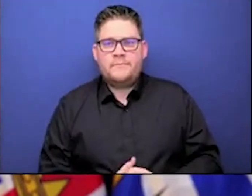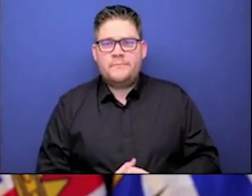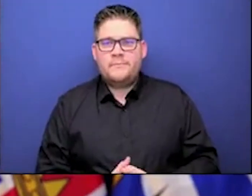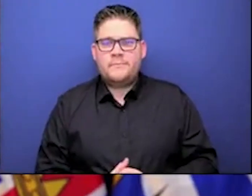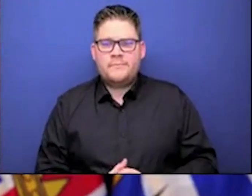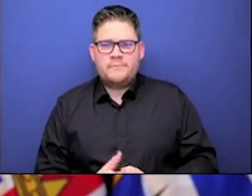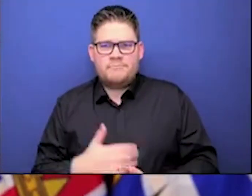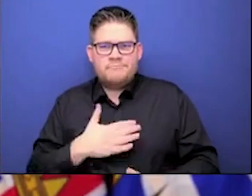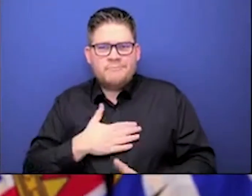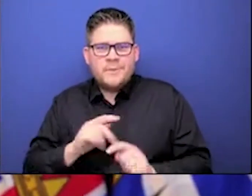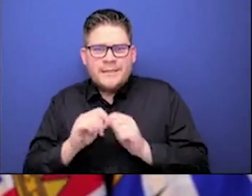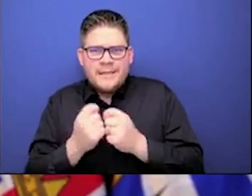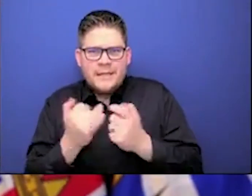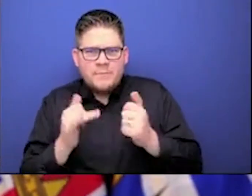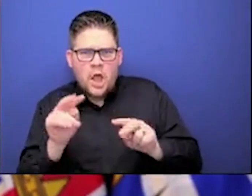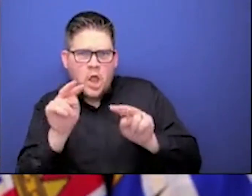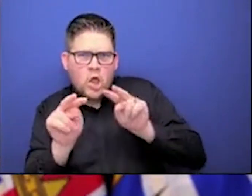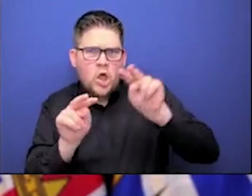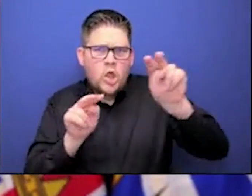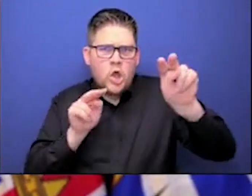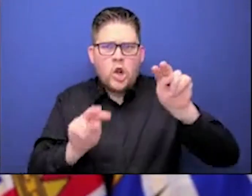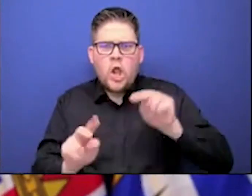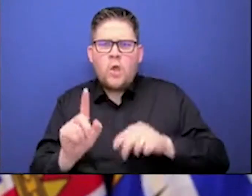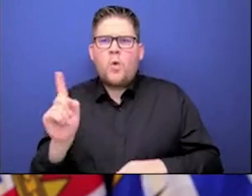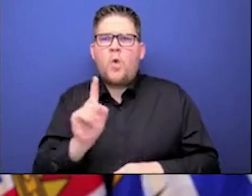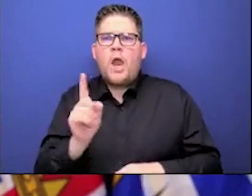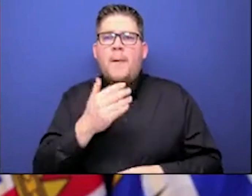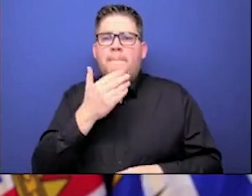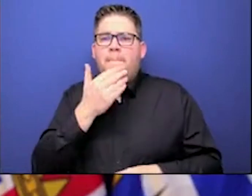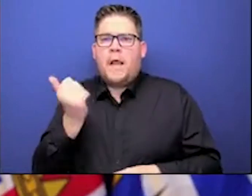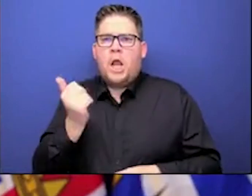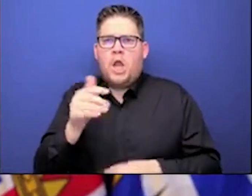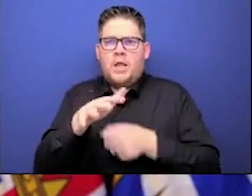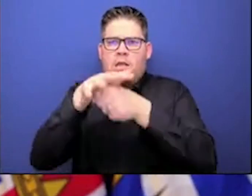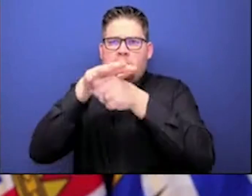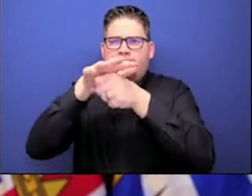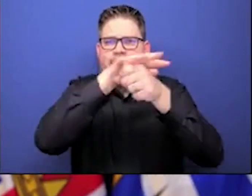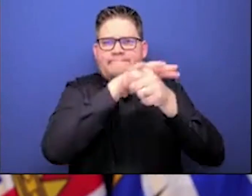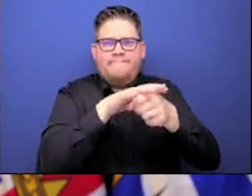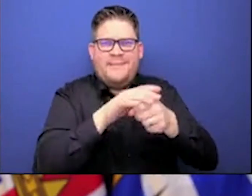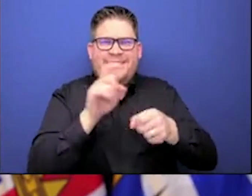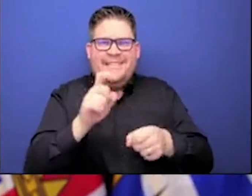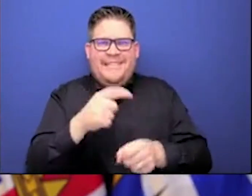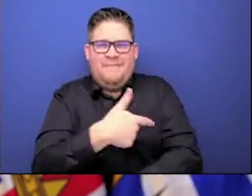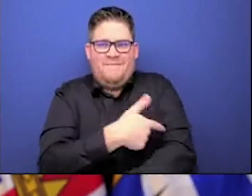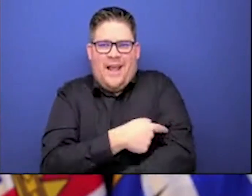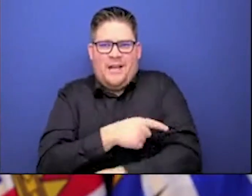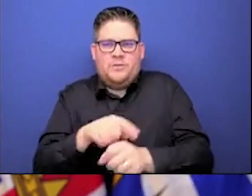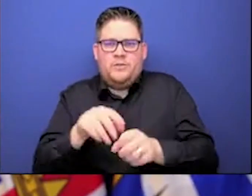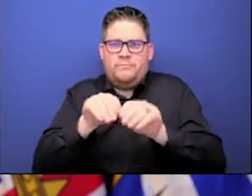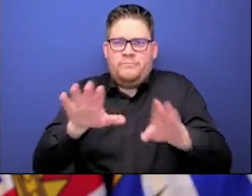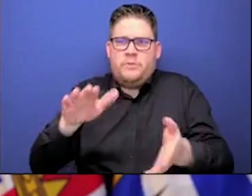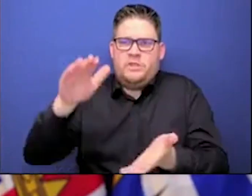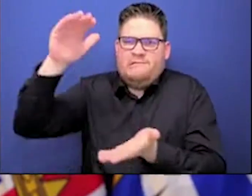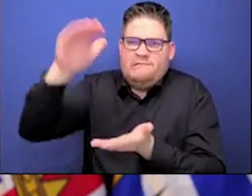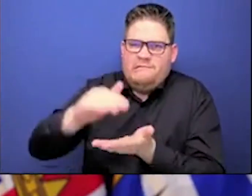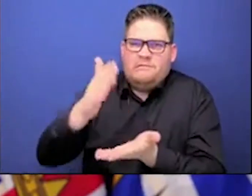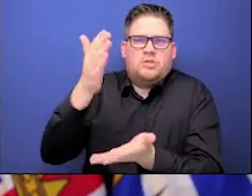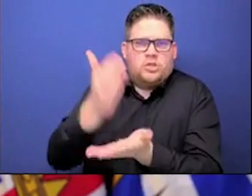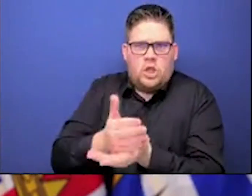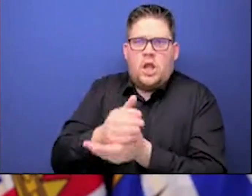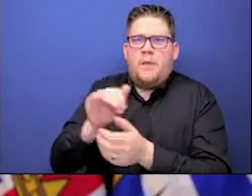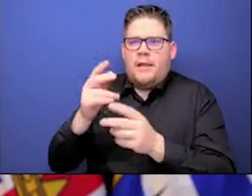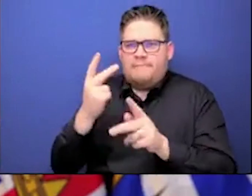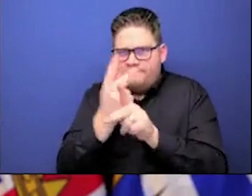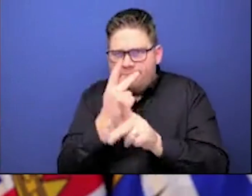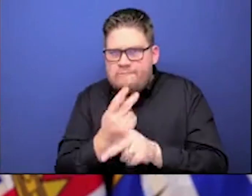where we can best stop these outbreaks that are ongoing in people who don't necessarily have the